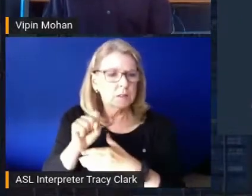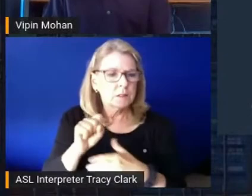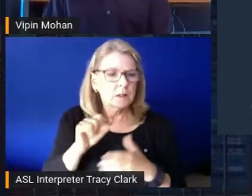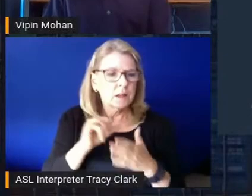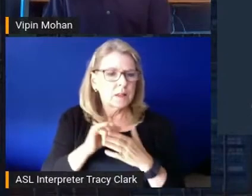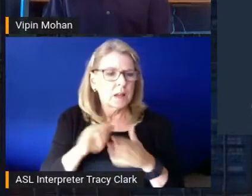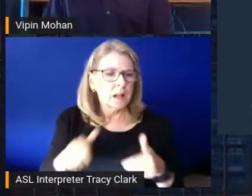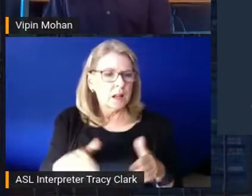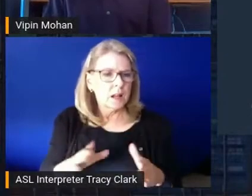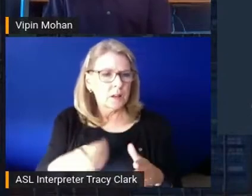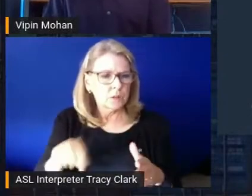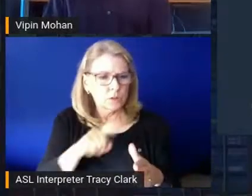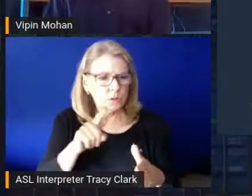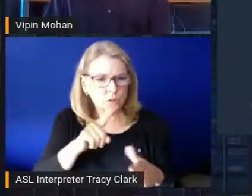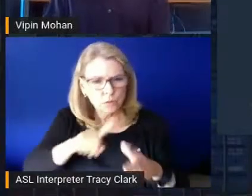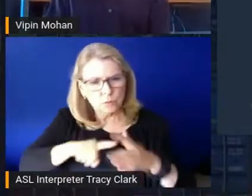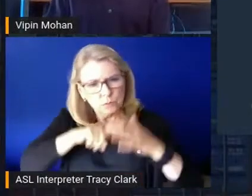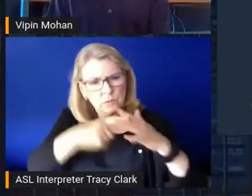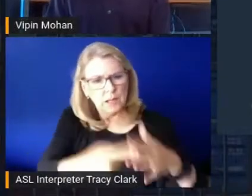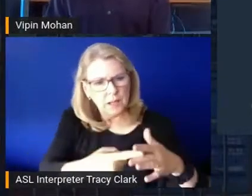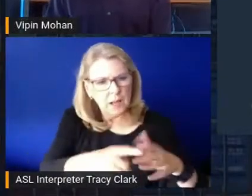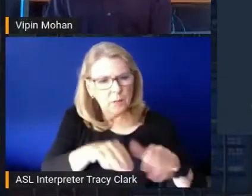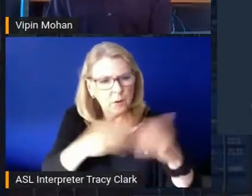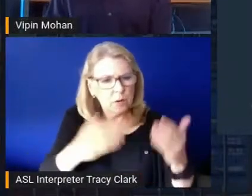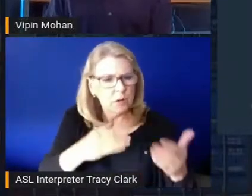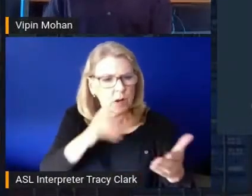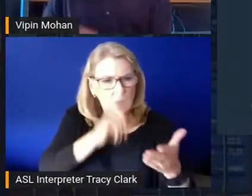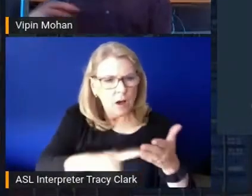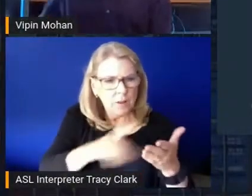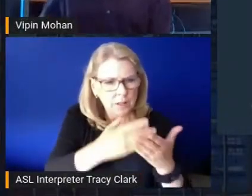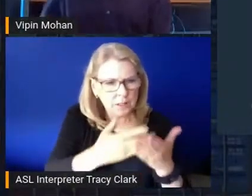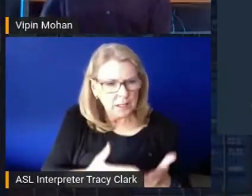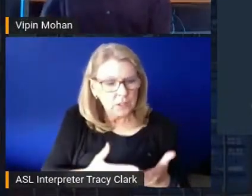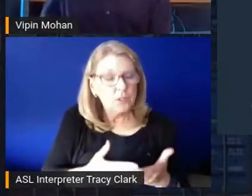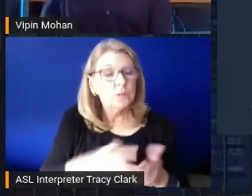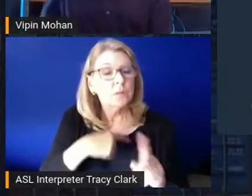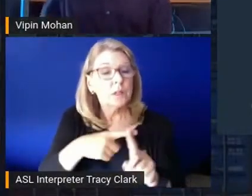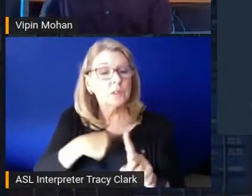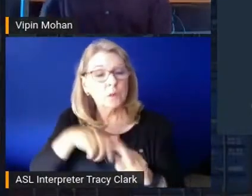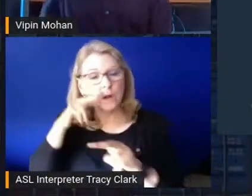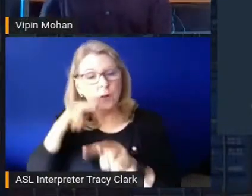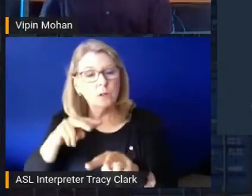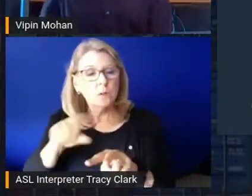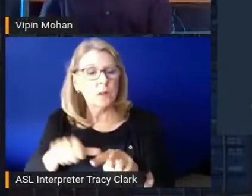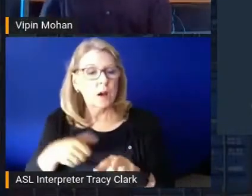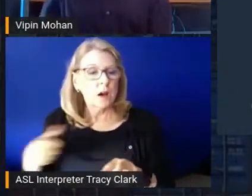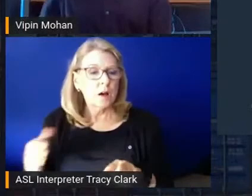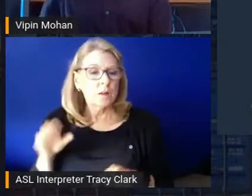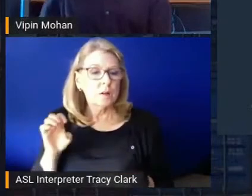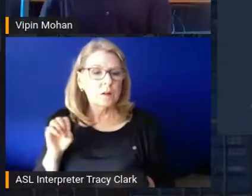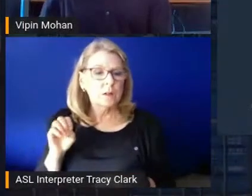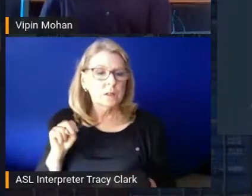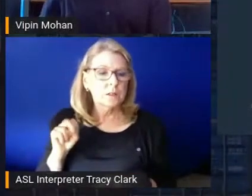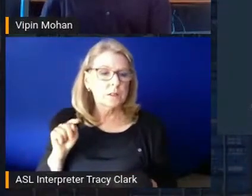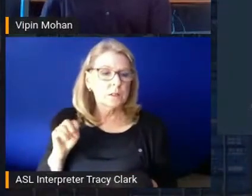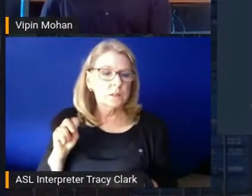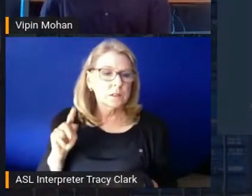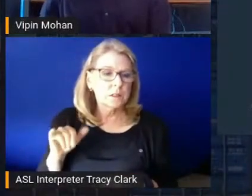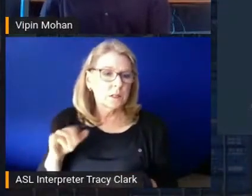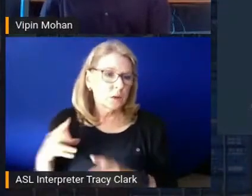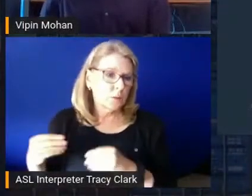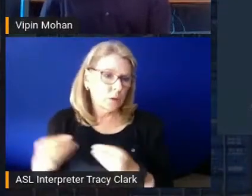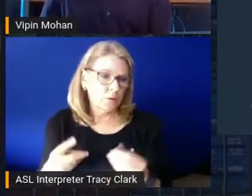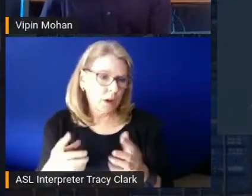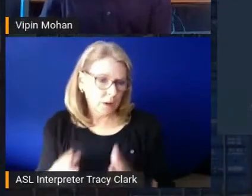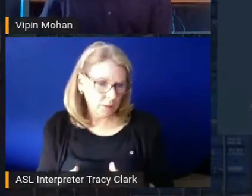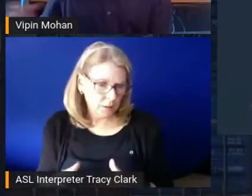authentication. We're also looking to integrate with other identity providers. So let us know. So through the open source project, I'll give you a pointer to where you can open issues